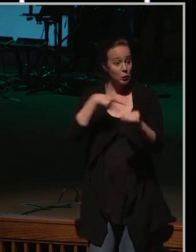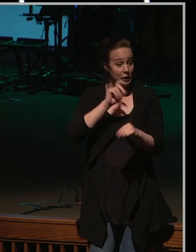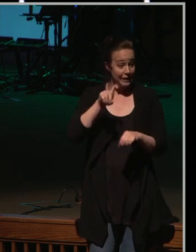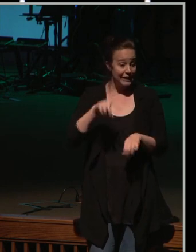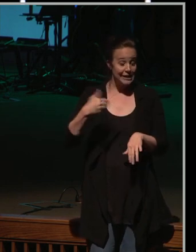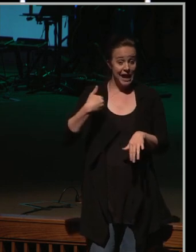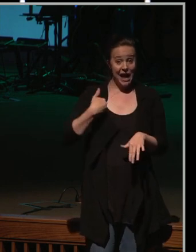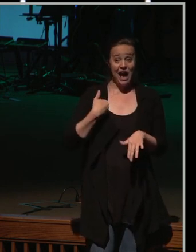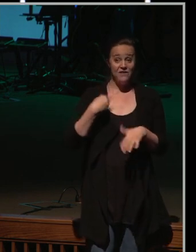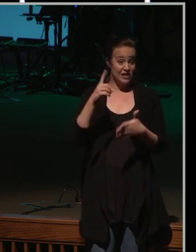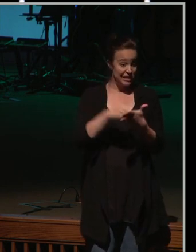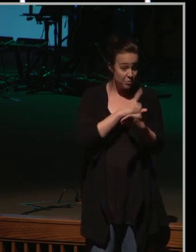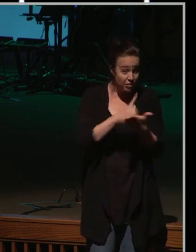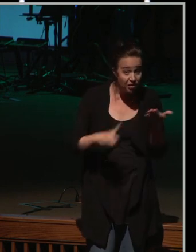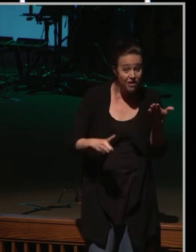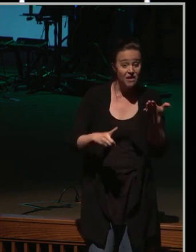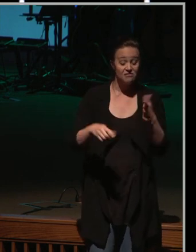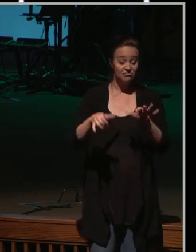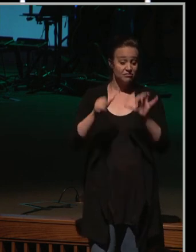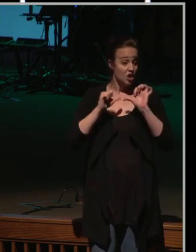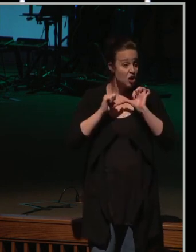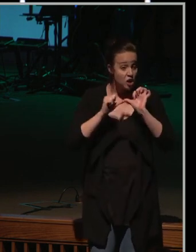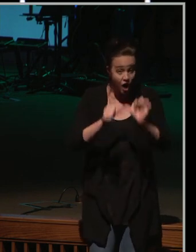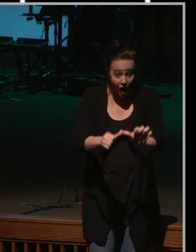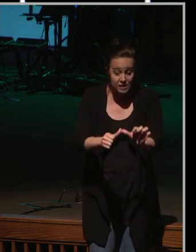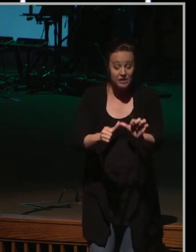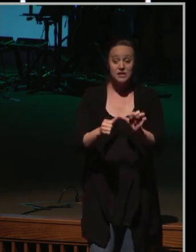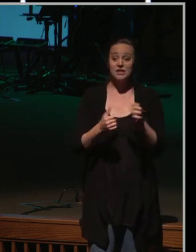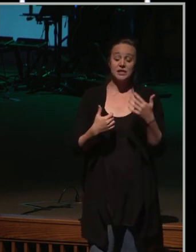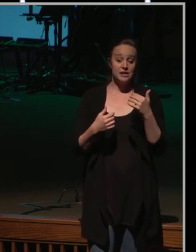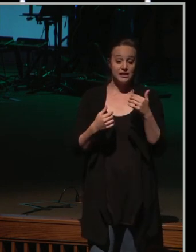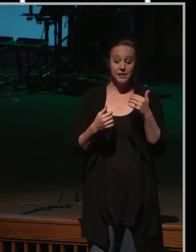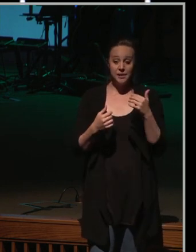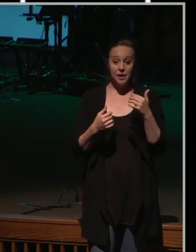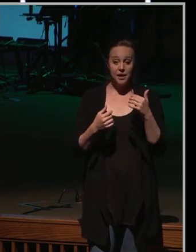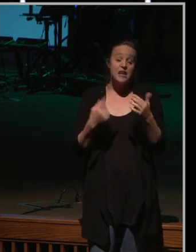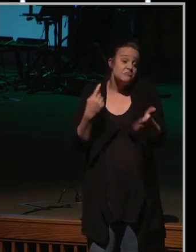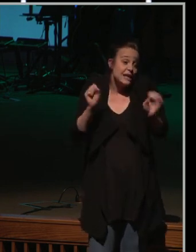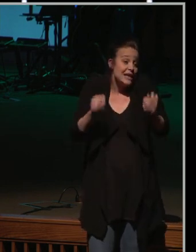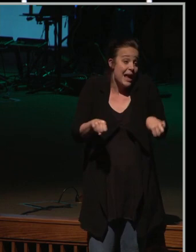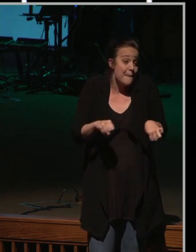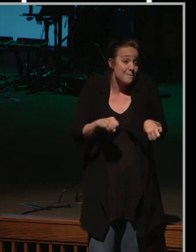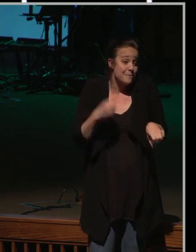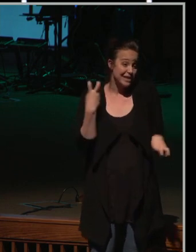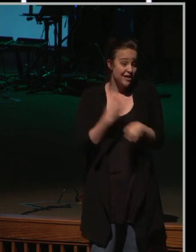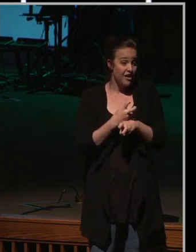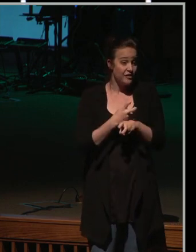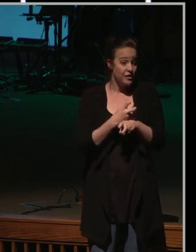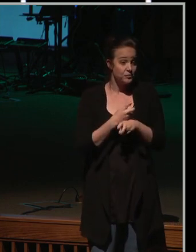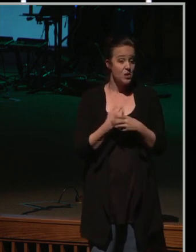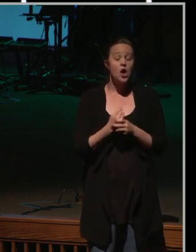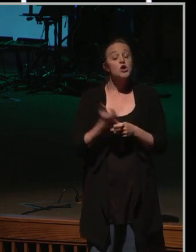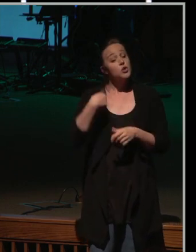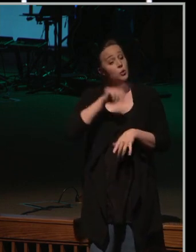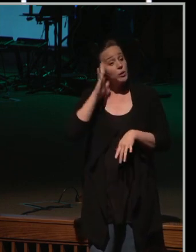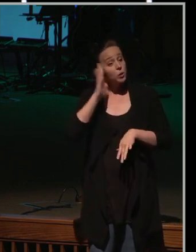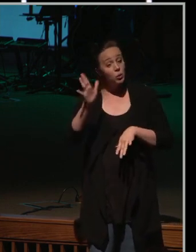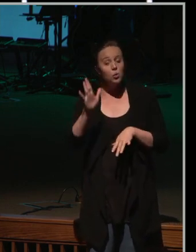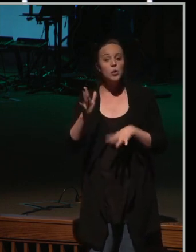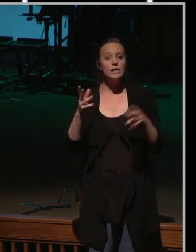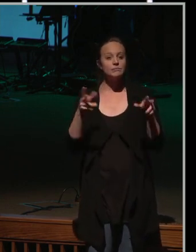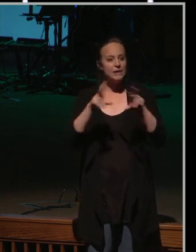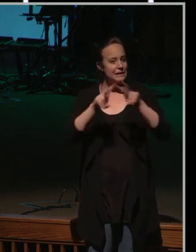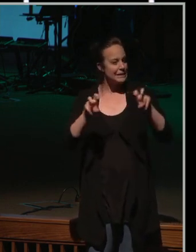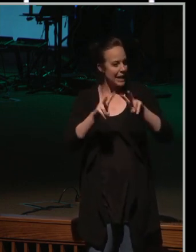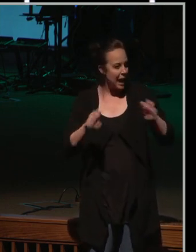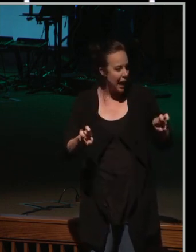sometimes it can be painful. And so today, we're going to look at this idea of training up our kids, and I know for most all, I don't know that I've ever